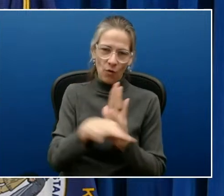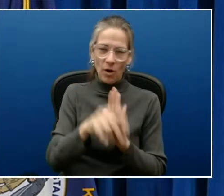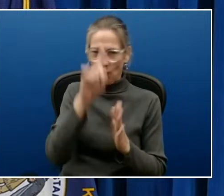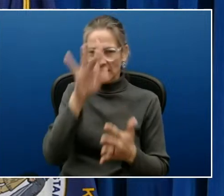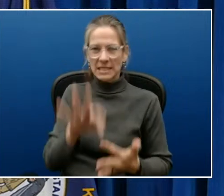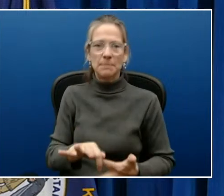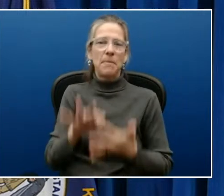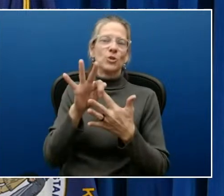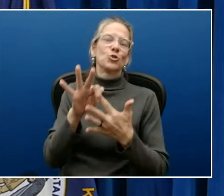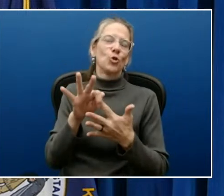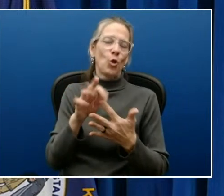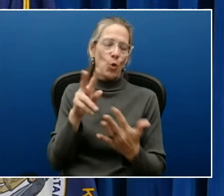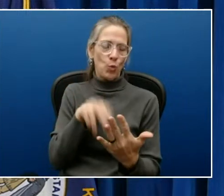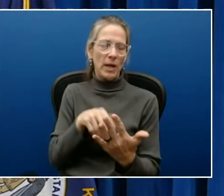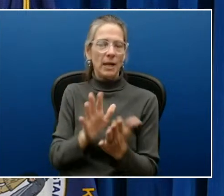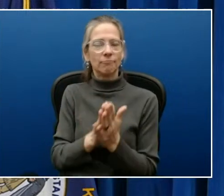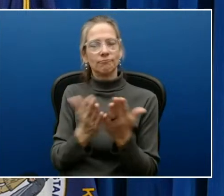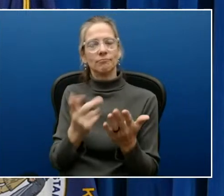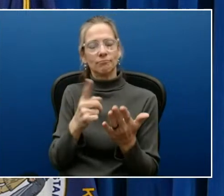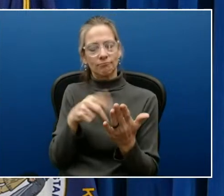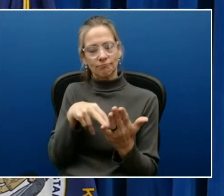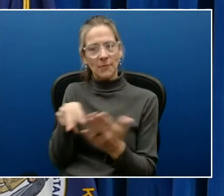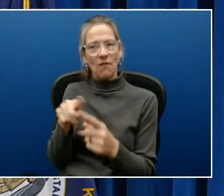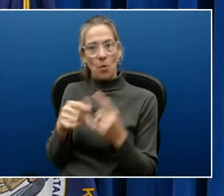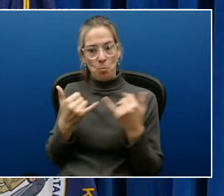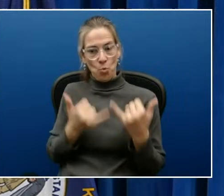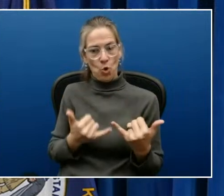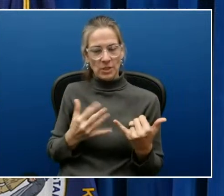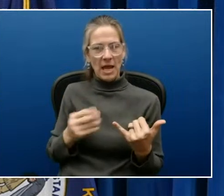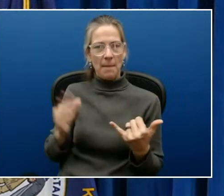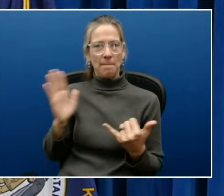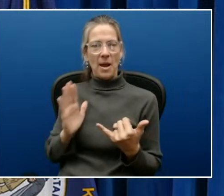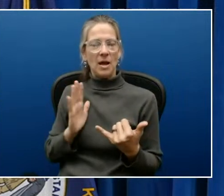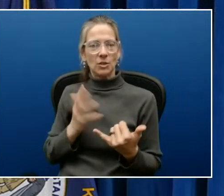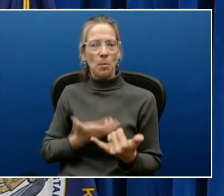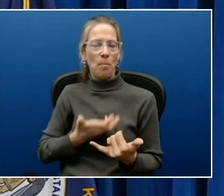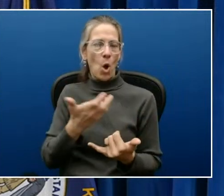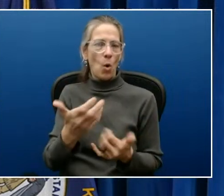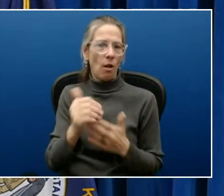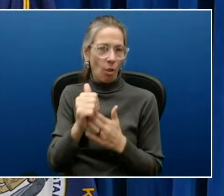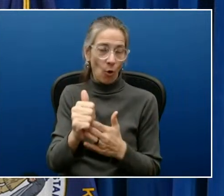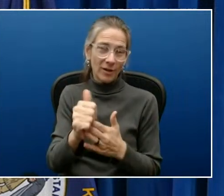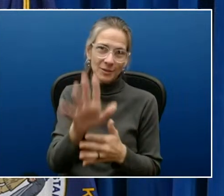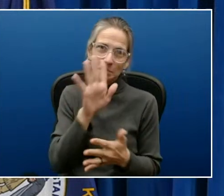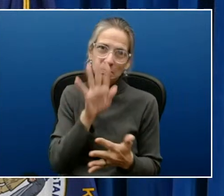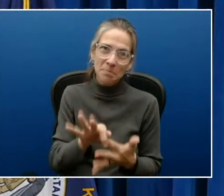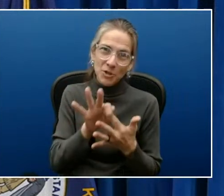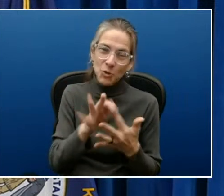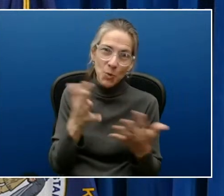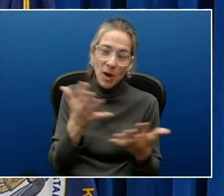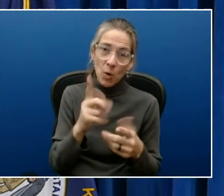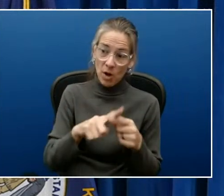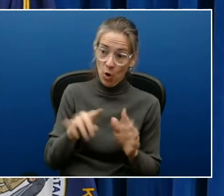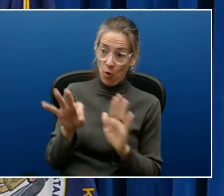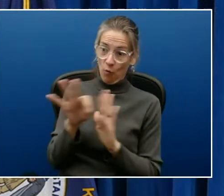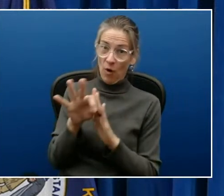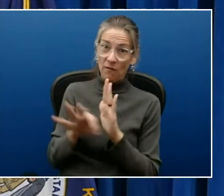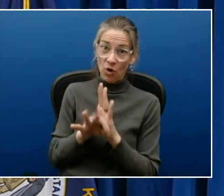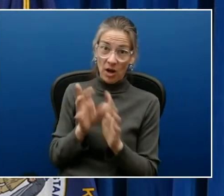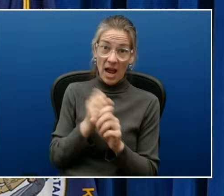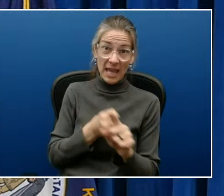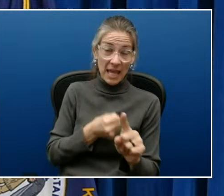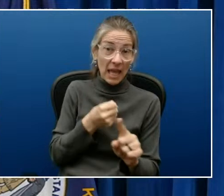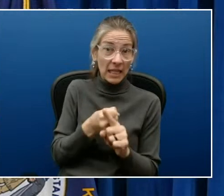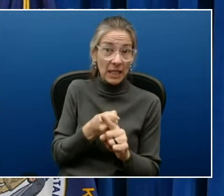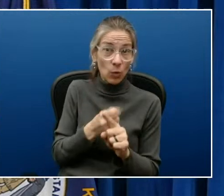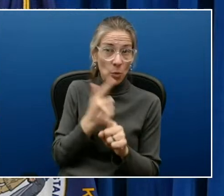reading from both present and past poet laureates. You know what's kind of special about that? When Frankfort got hit with the most